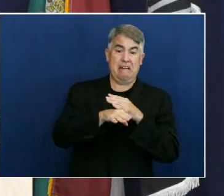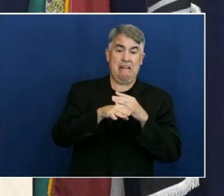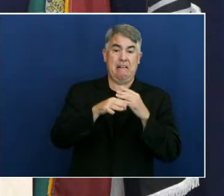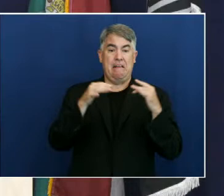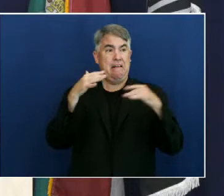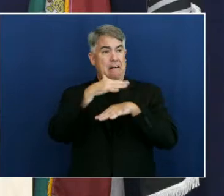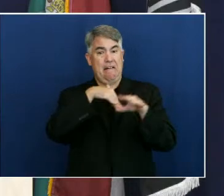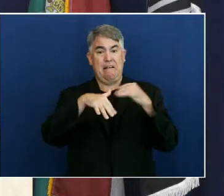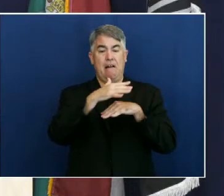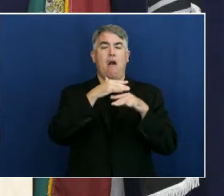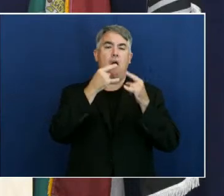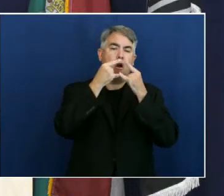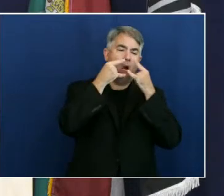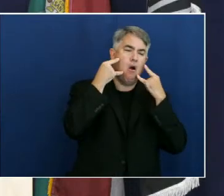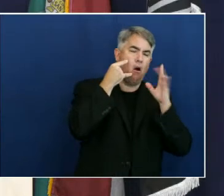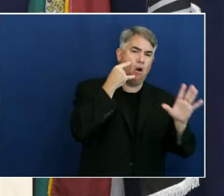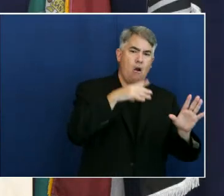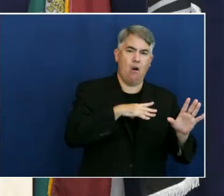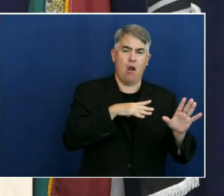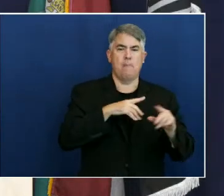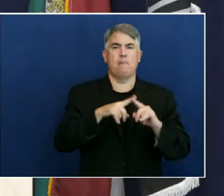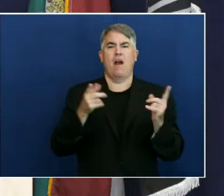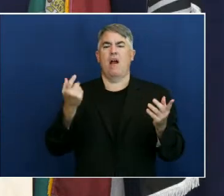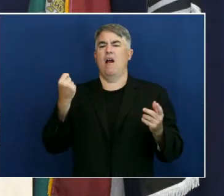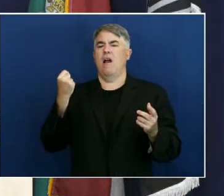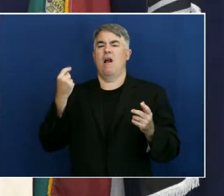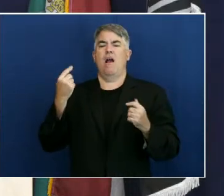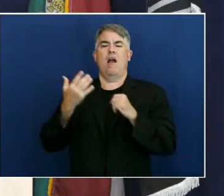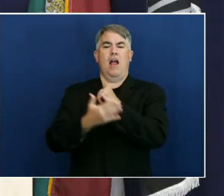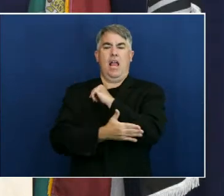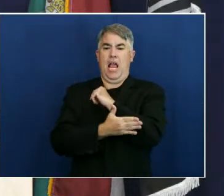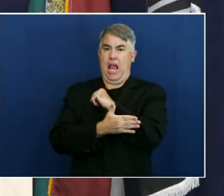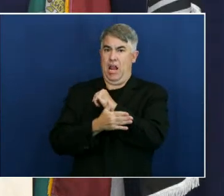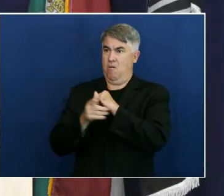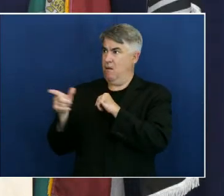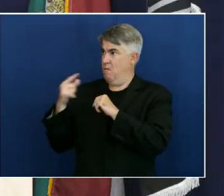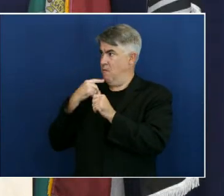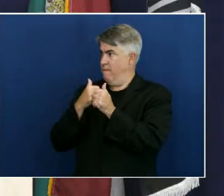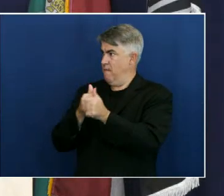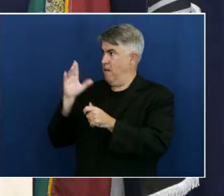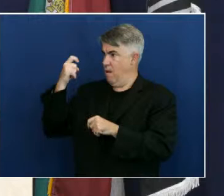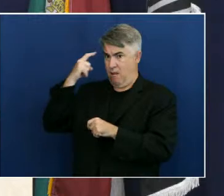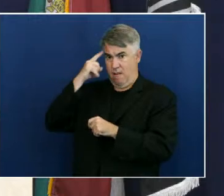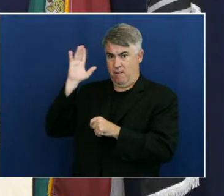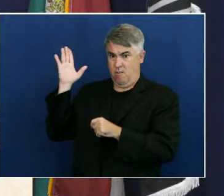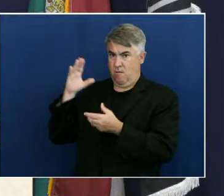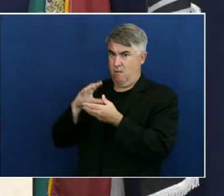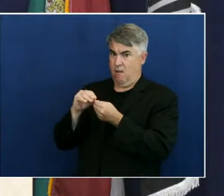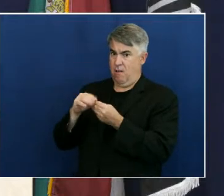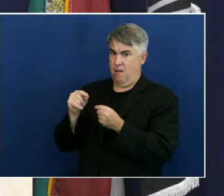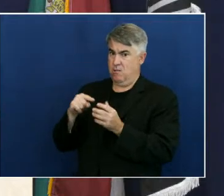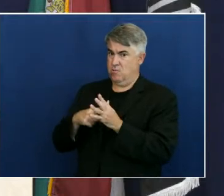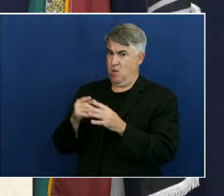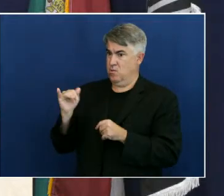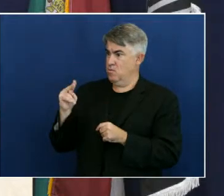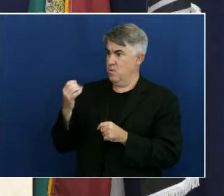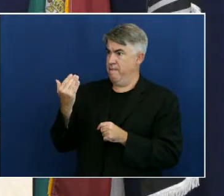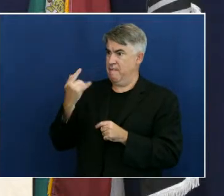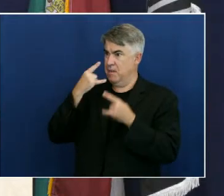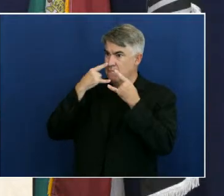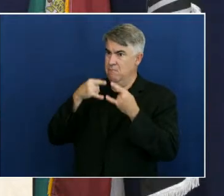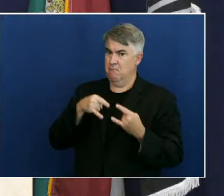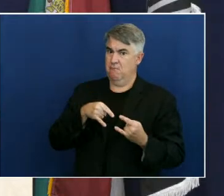I was wondering if San Diego County plans to follow that when we hit the June 15 mark of not requiring